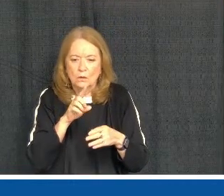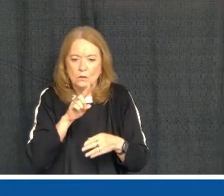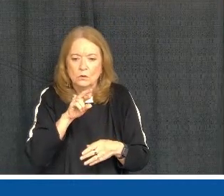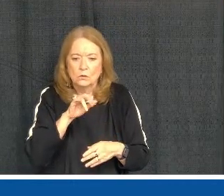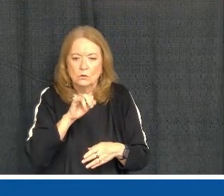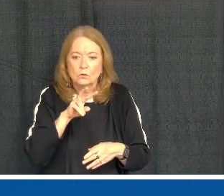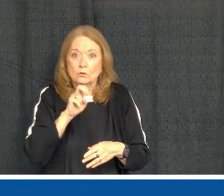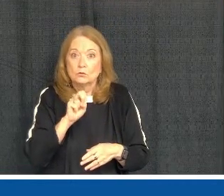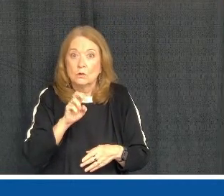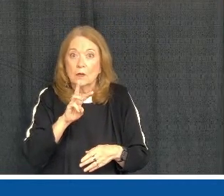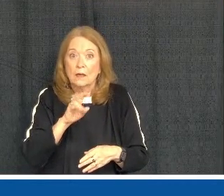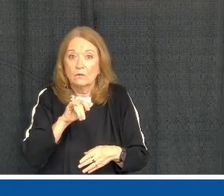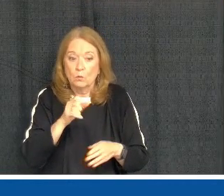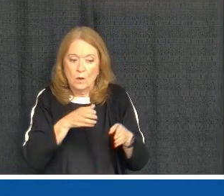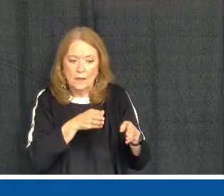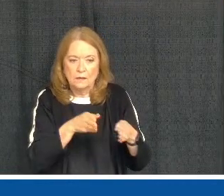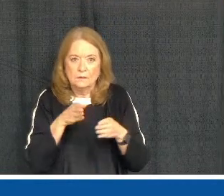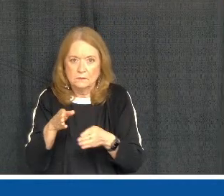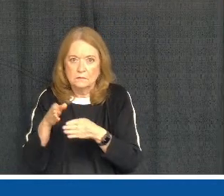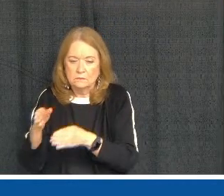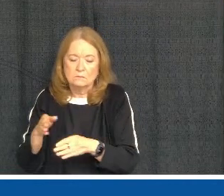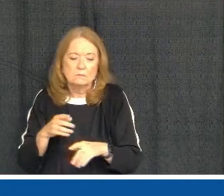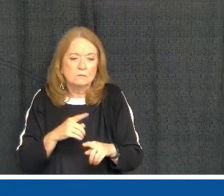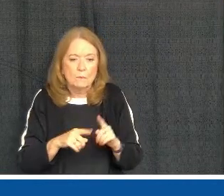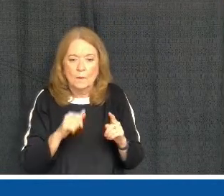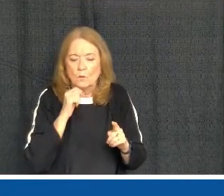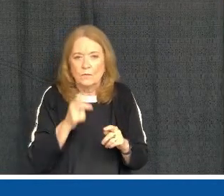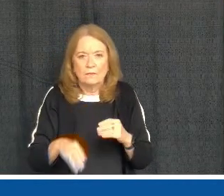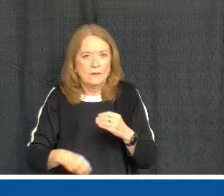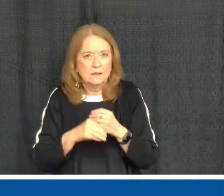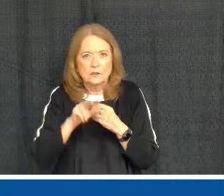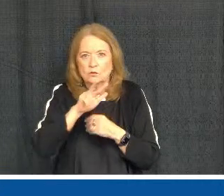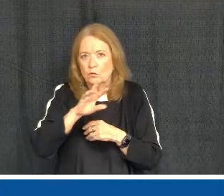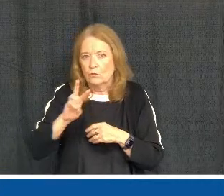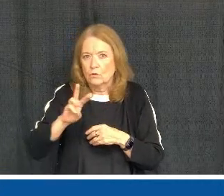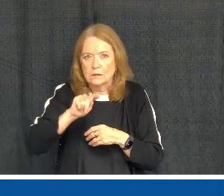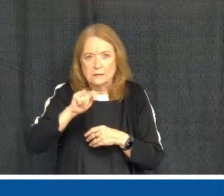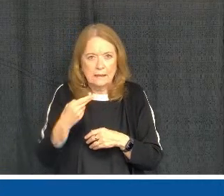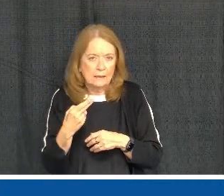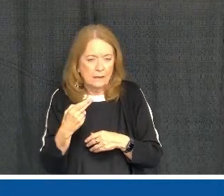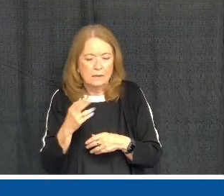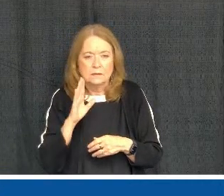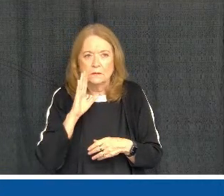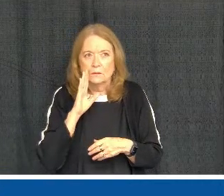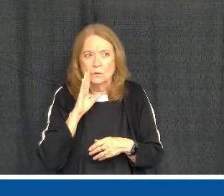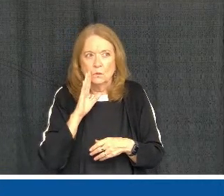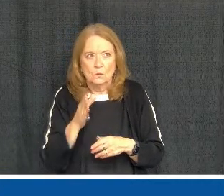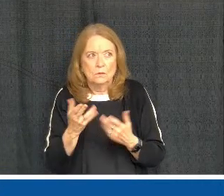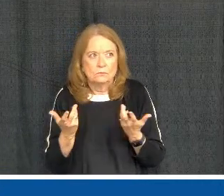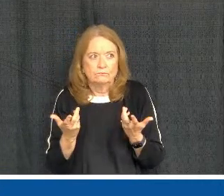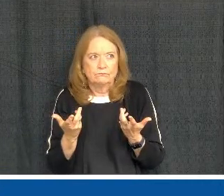with the previous submission. We don't think the additional 36 townhouses really tips the